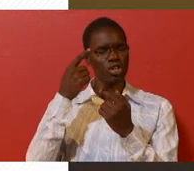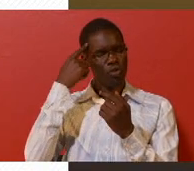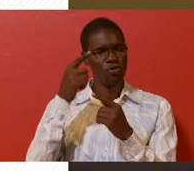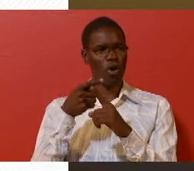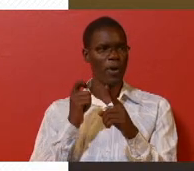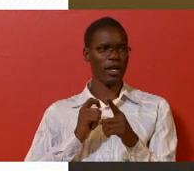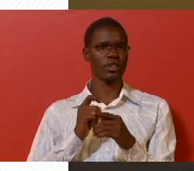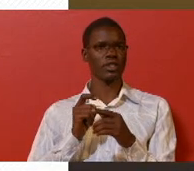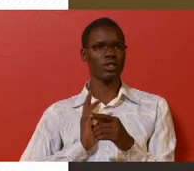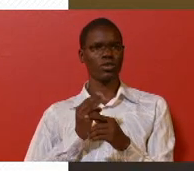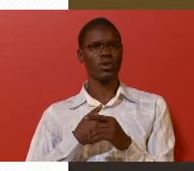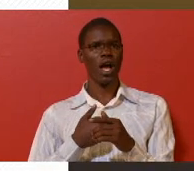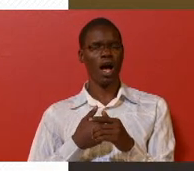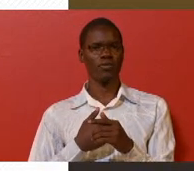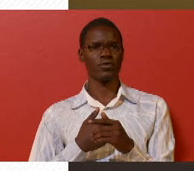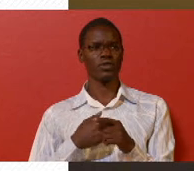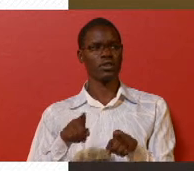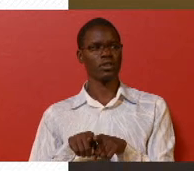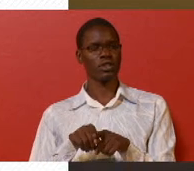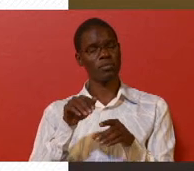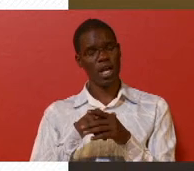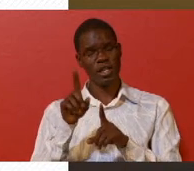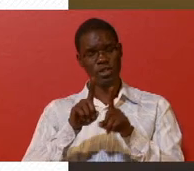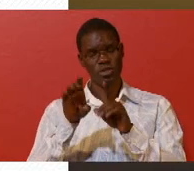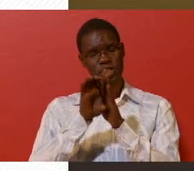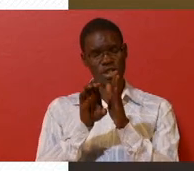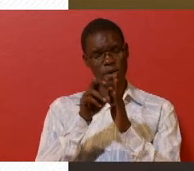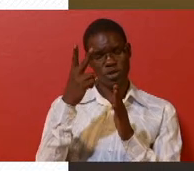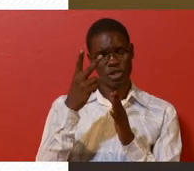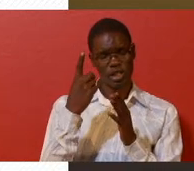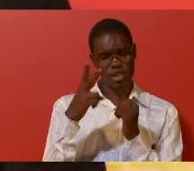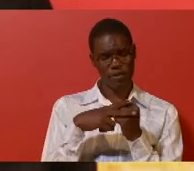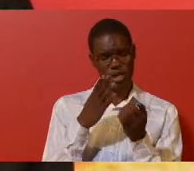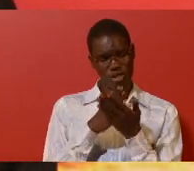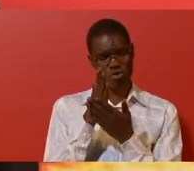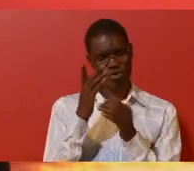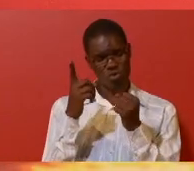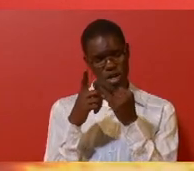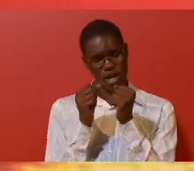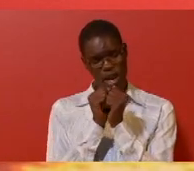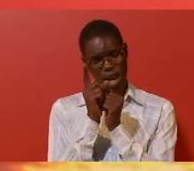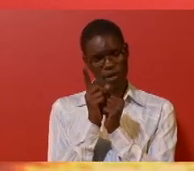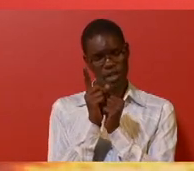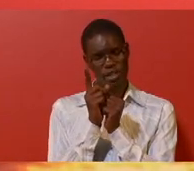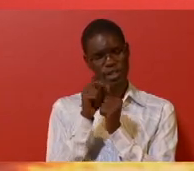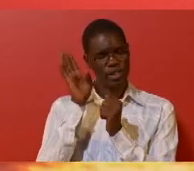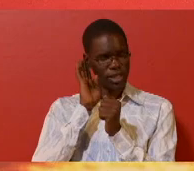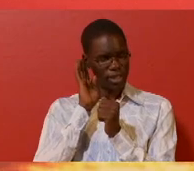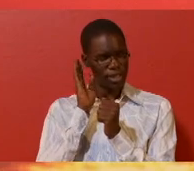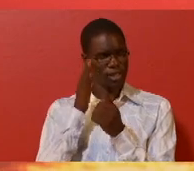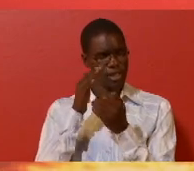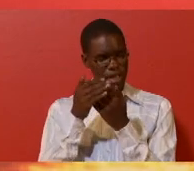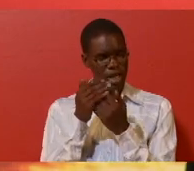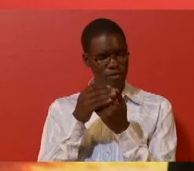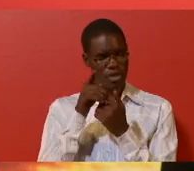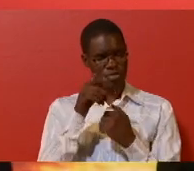little bit more in his commandments. In the book of Exodus, chapter 20, 7 through 11, listen carefully to the words of Scripture.